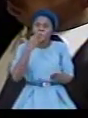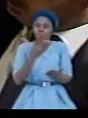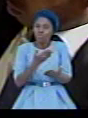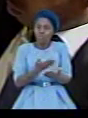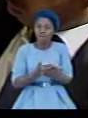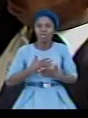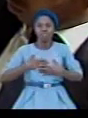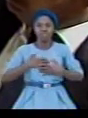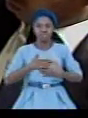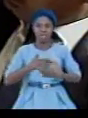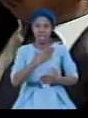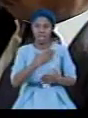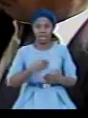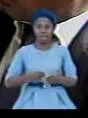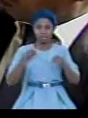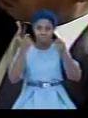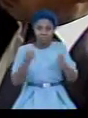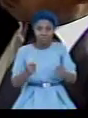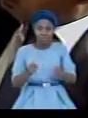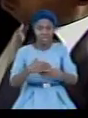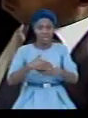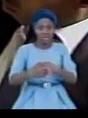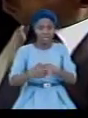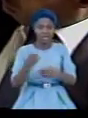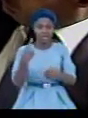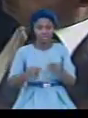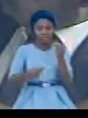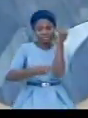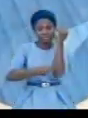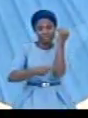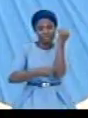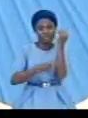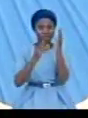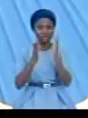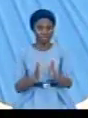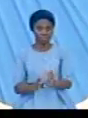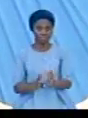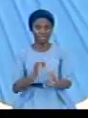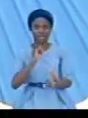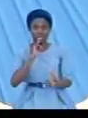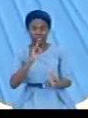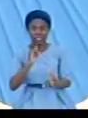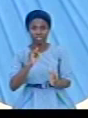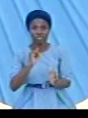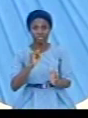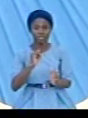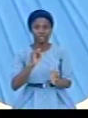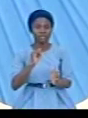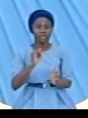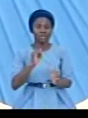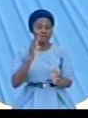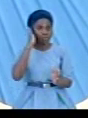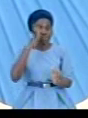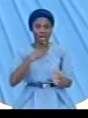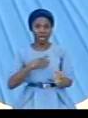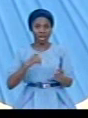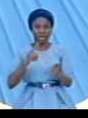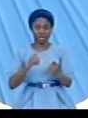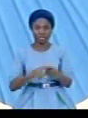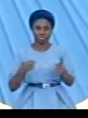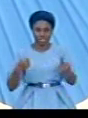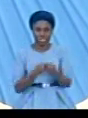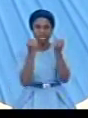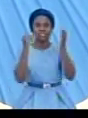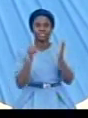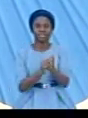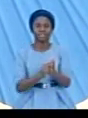after following, the tempter is going to challenge that statement from heaven. Here we